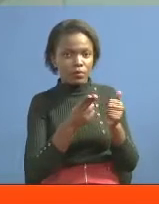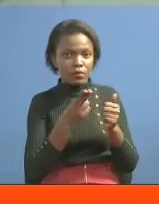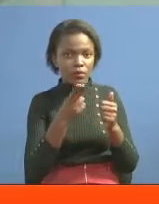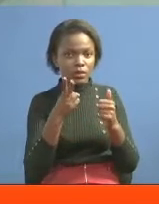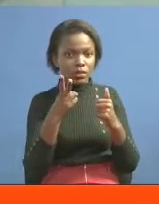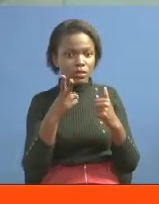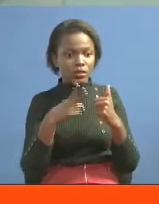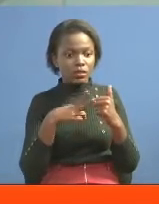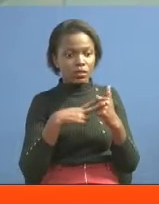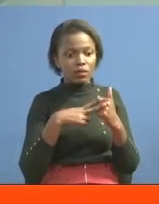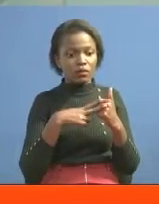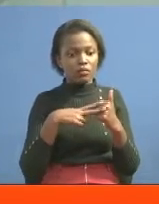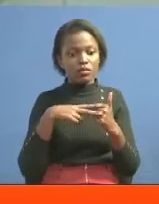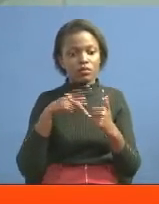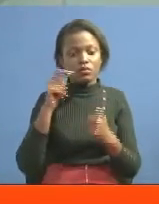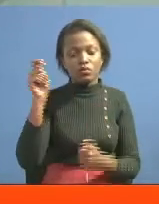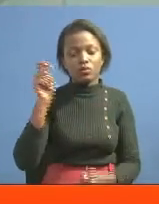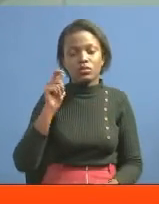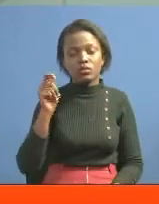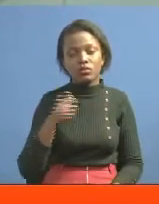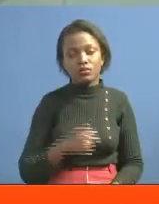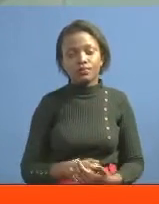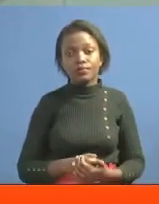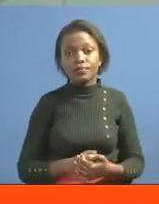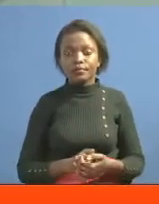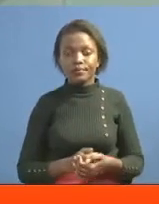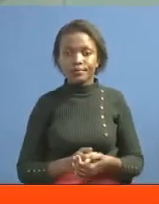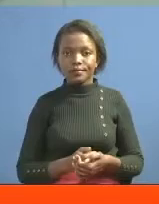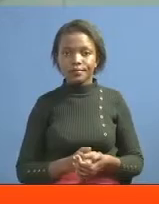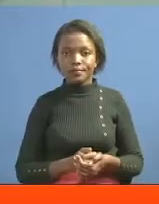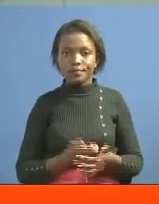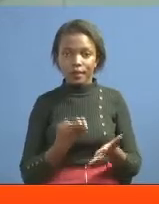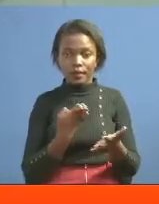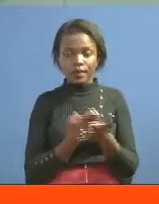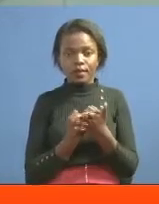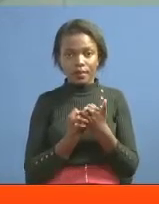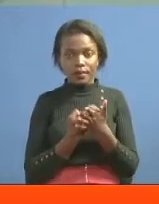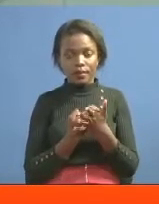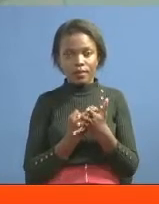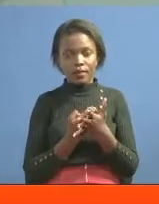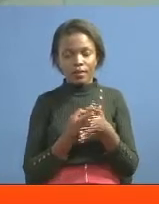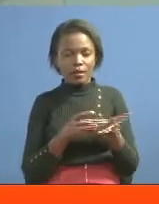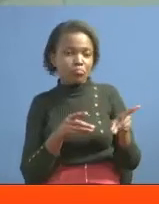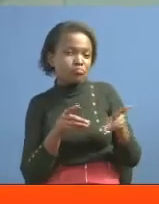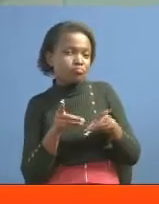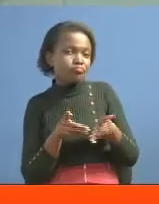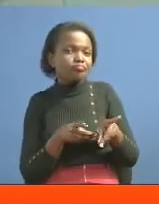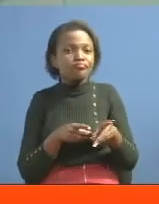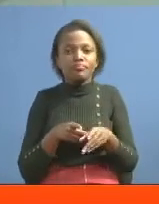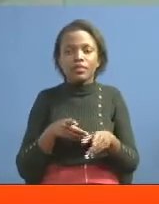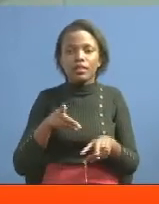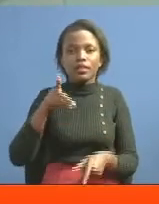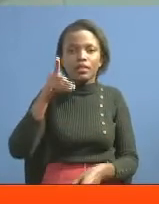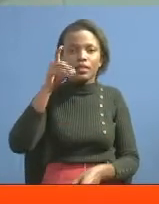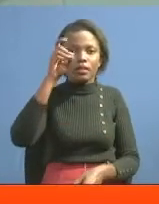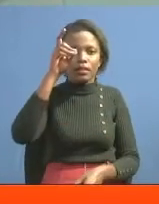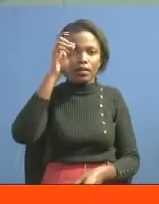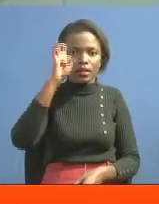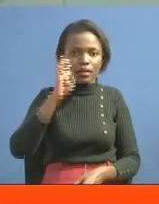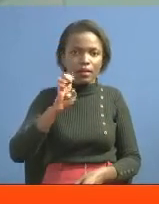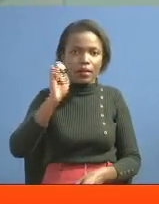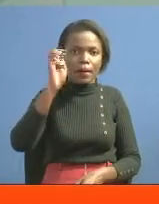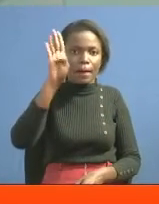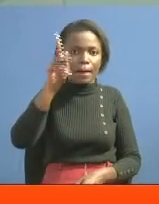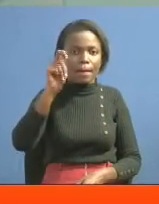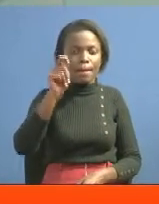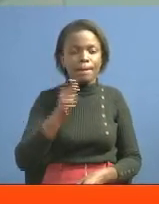trillion shillings, right? And so our economy is being driven by debt. Now, debt is not bad. What you do with that